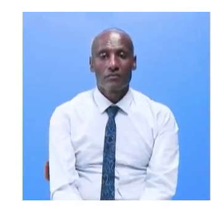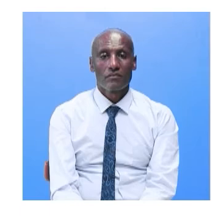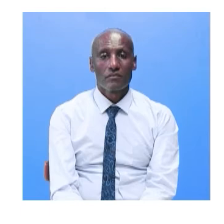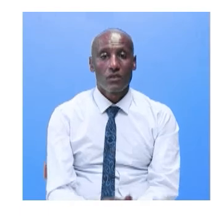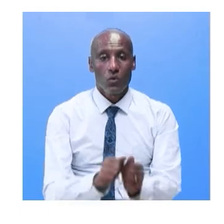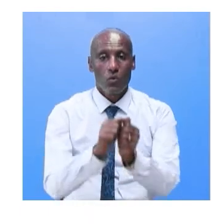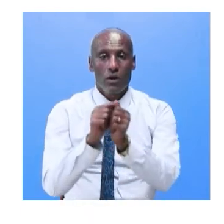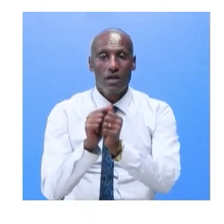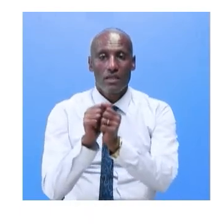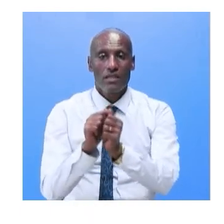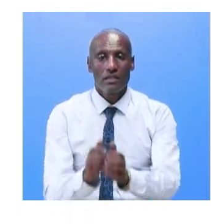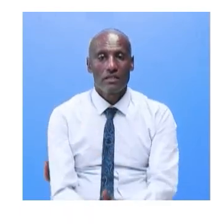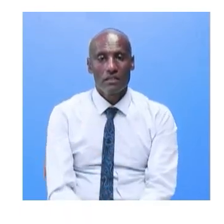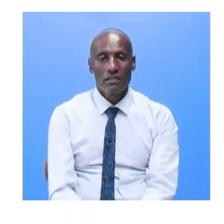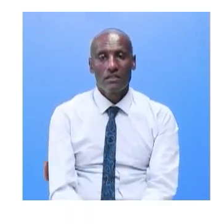with